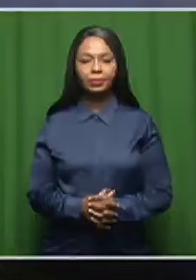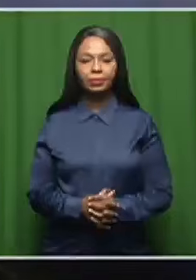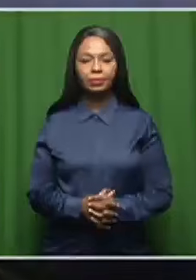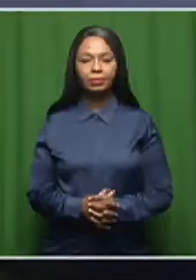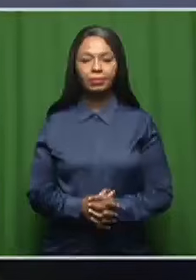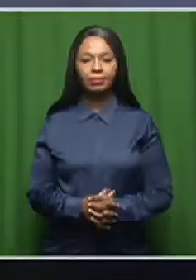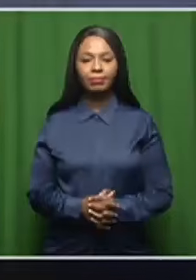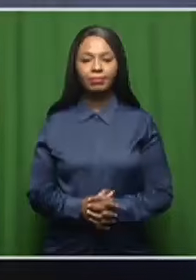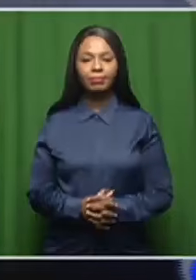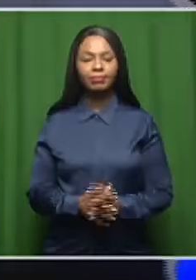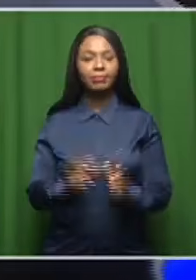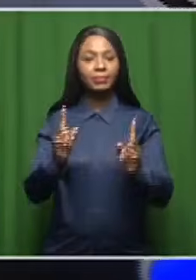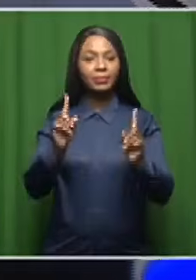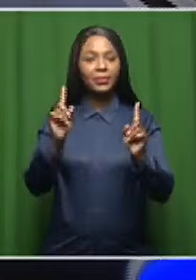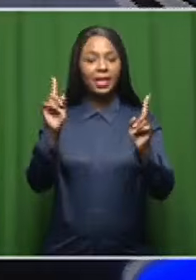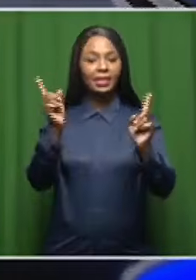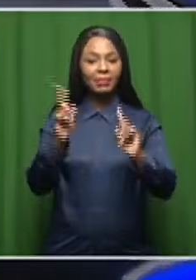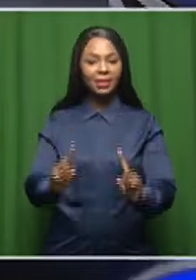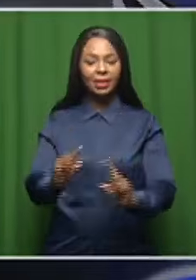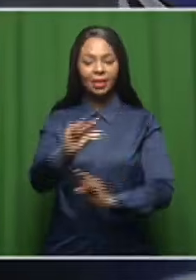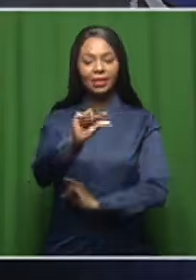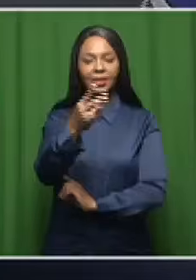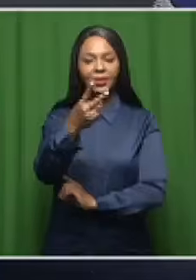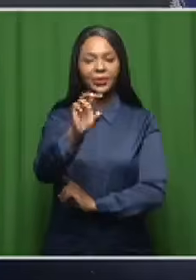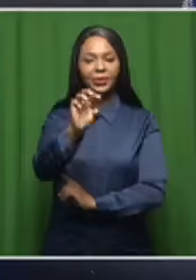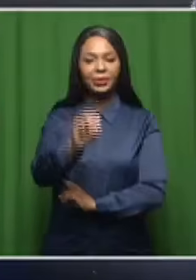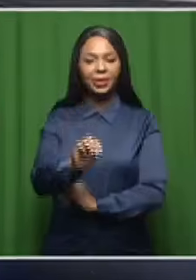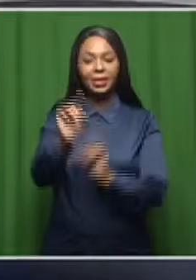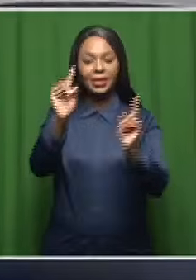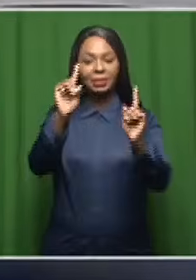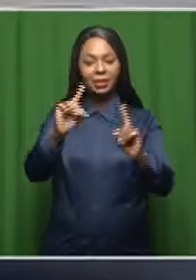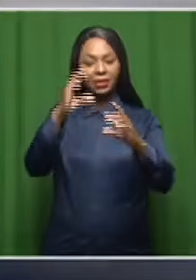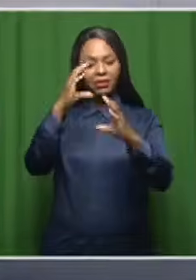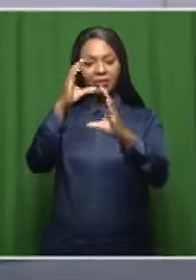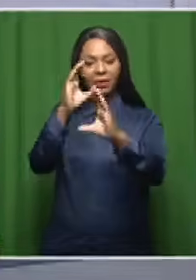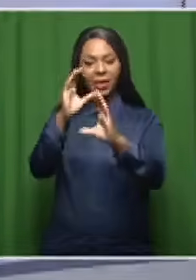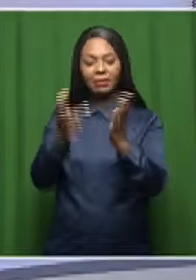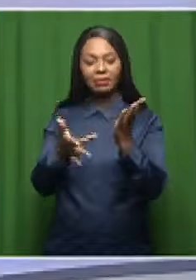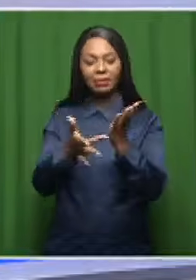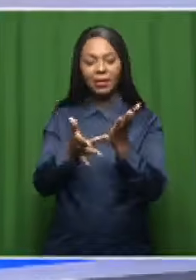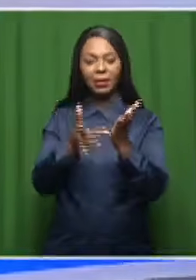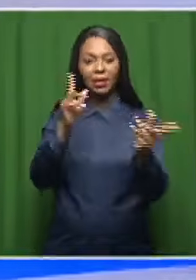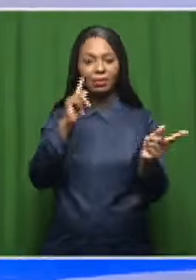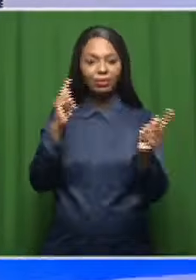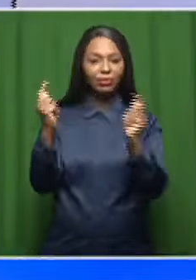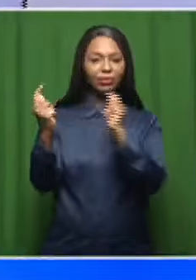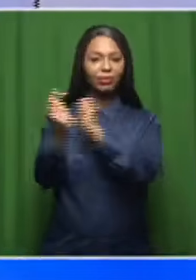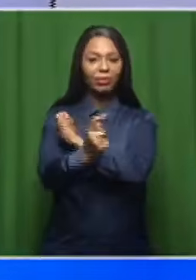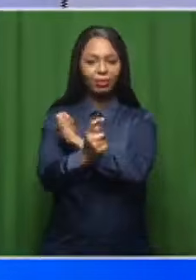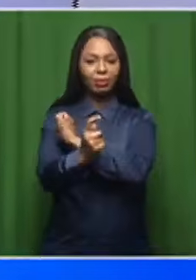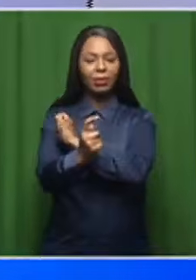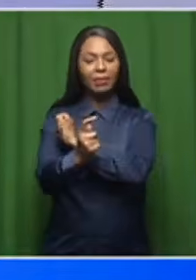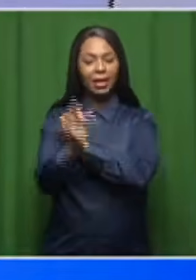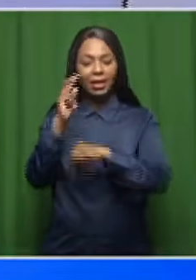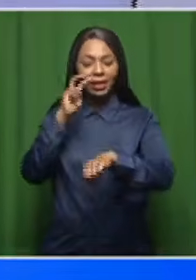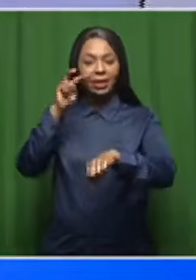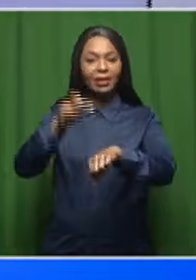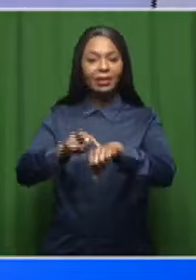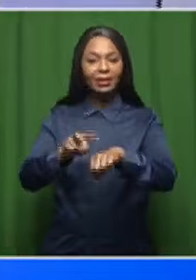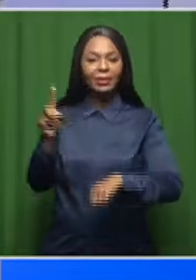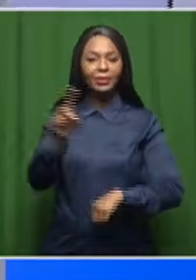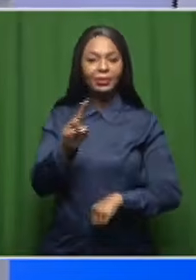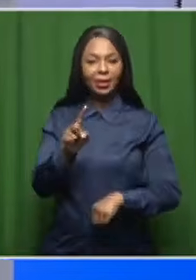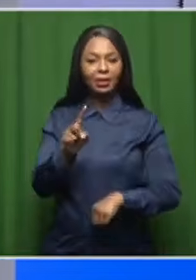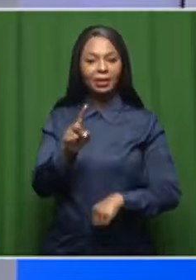for our special G20 special focus. And of course, digital transformation requires quite a strategic type